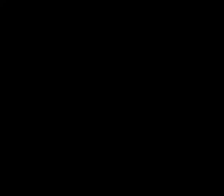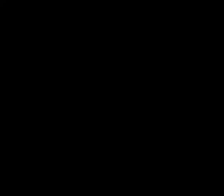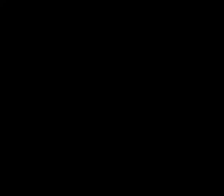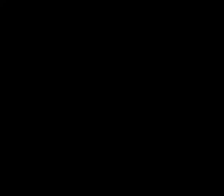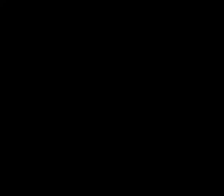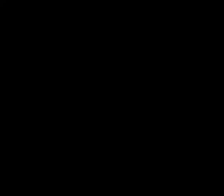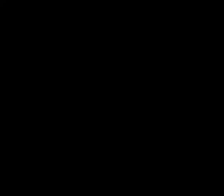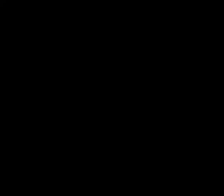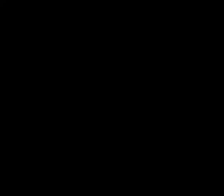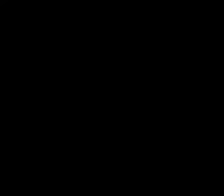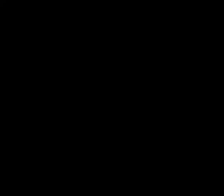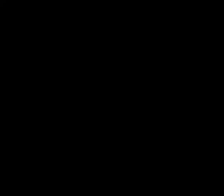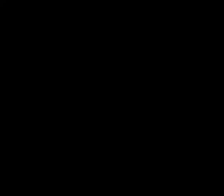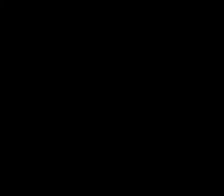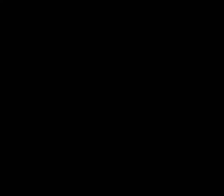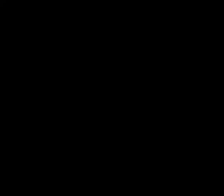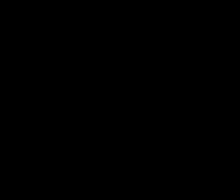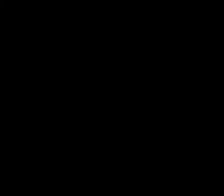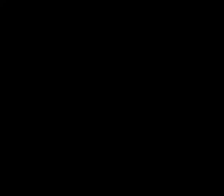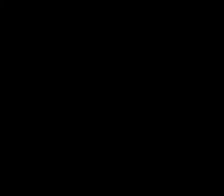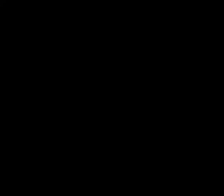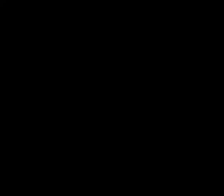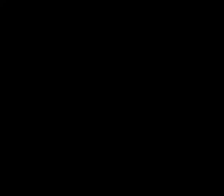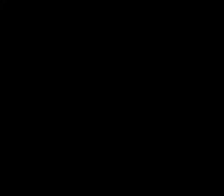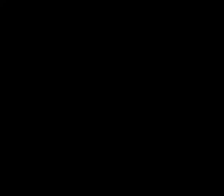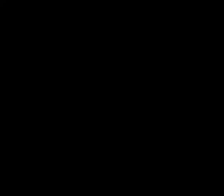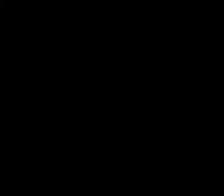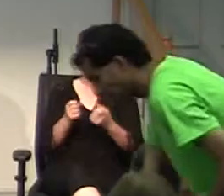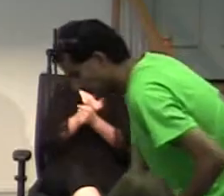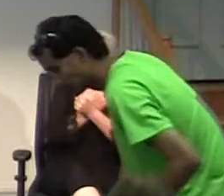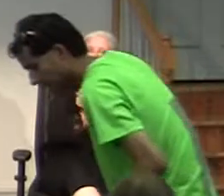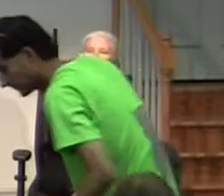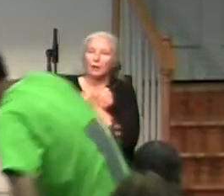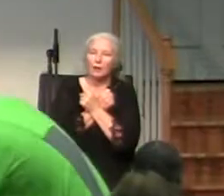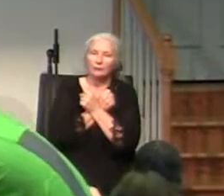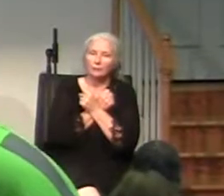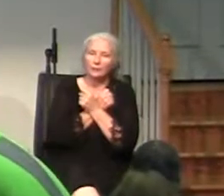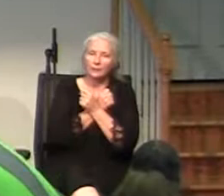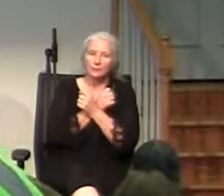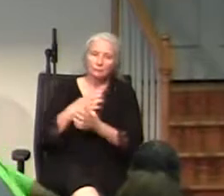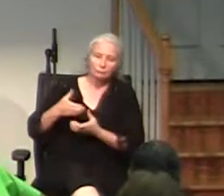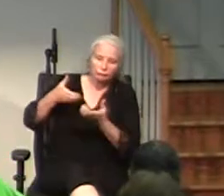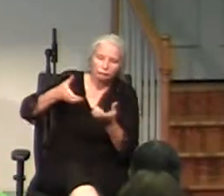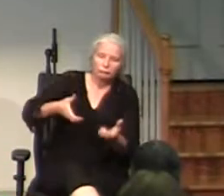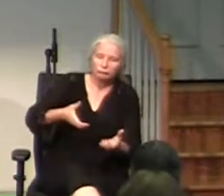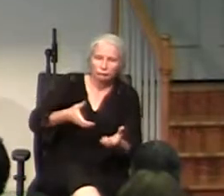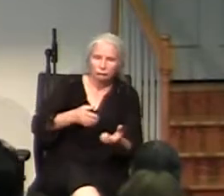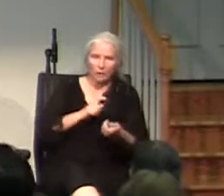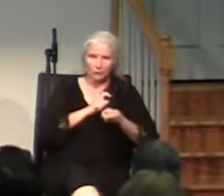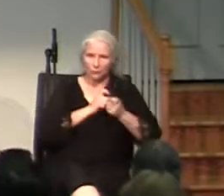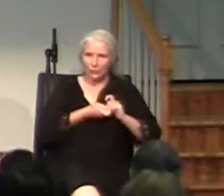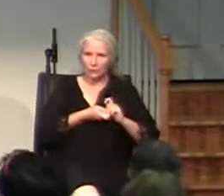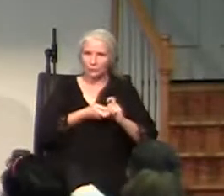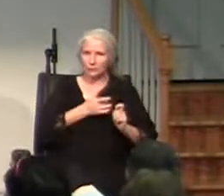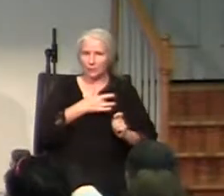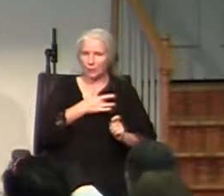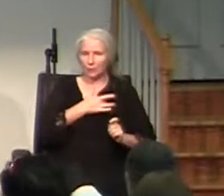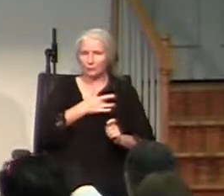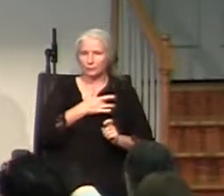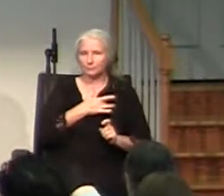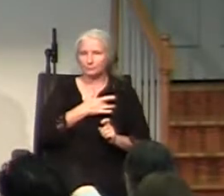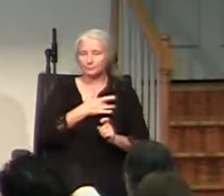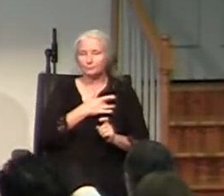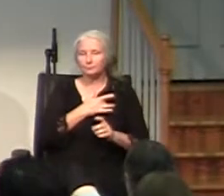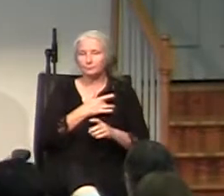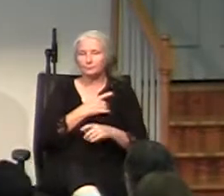of redeeming love that transforms the heart. But it's two. It has to be legal, and it has to be transforming. And when